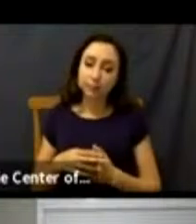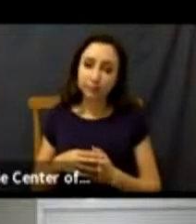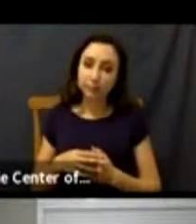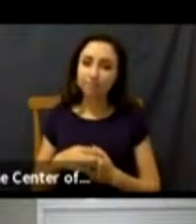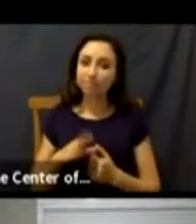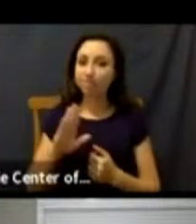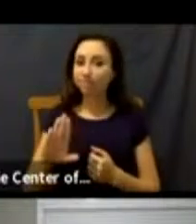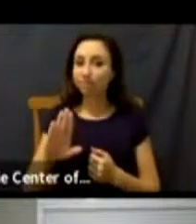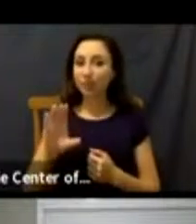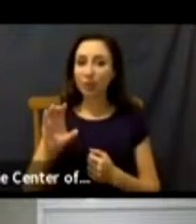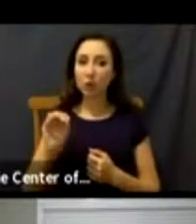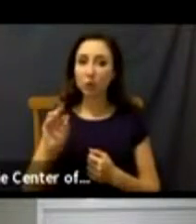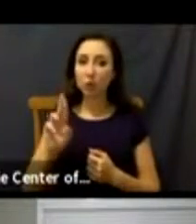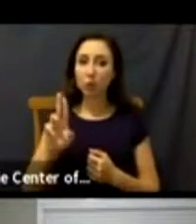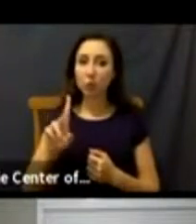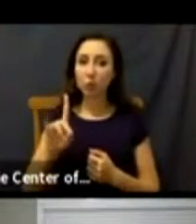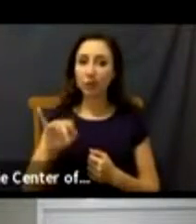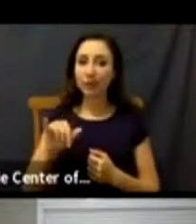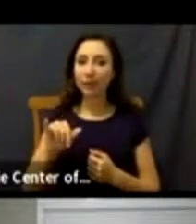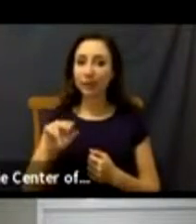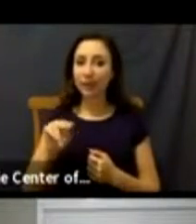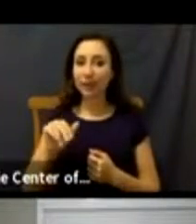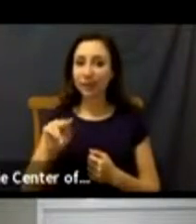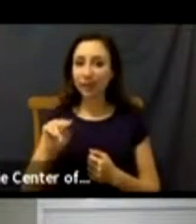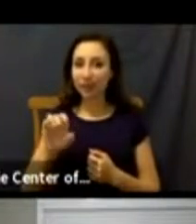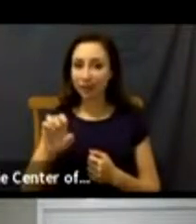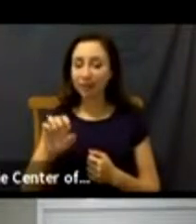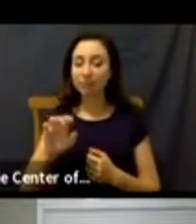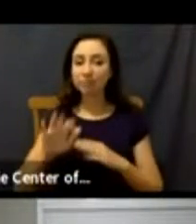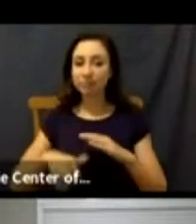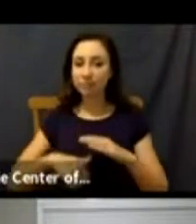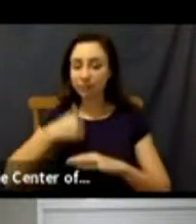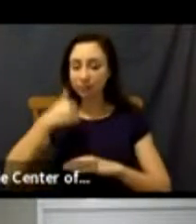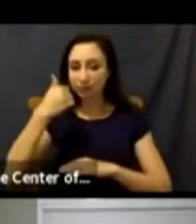ordinance and now they to put it into place to